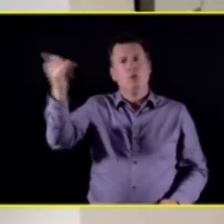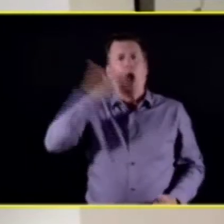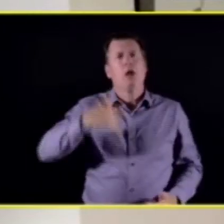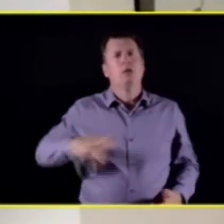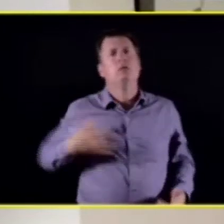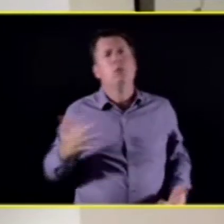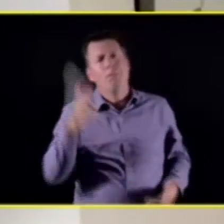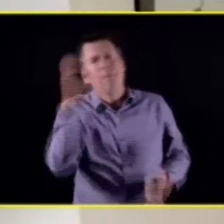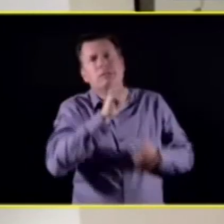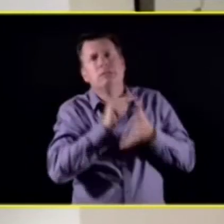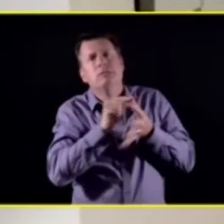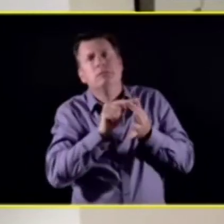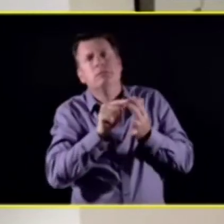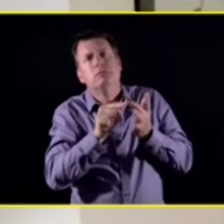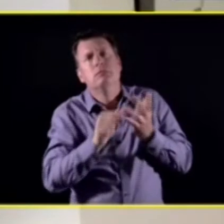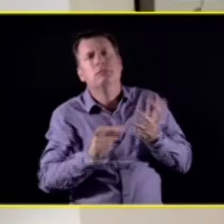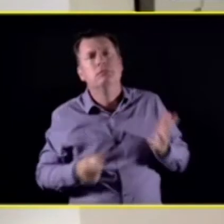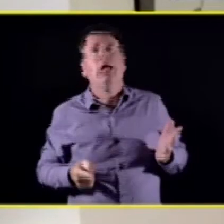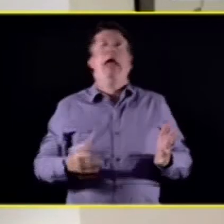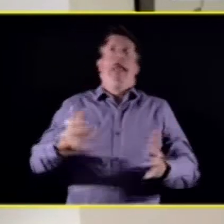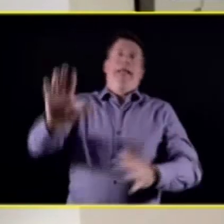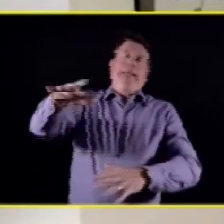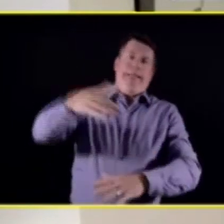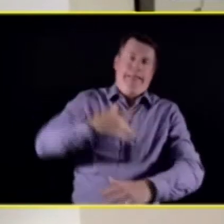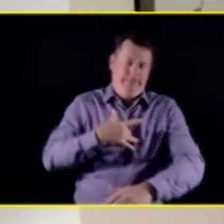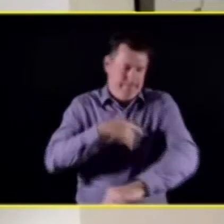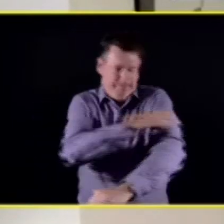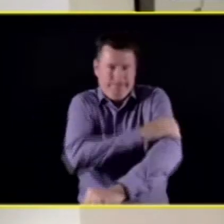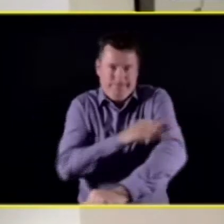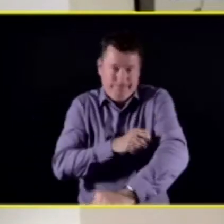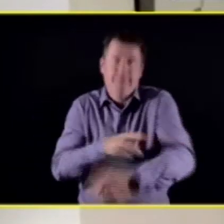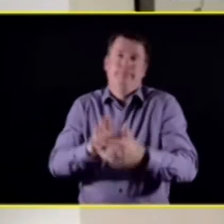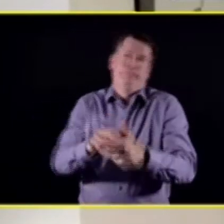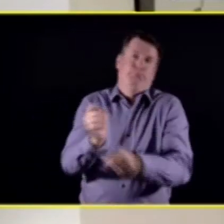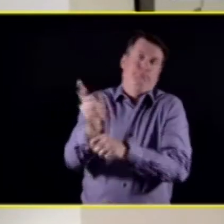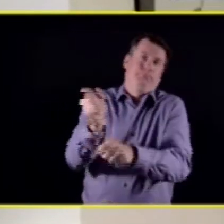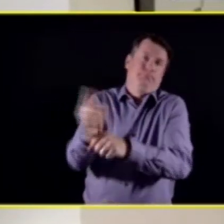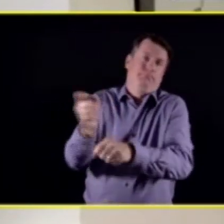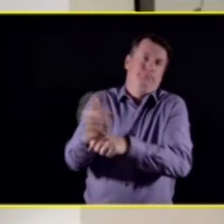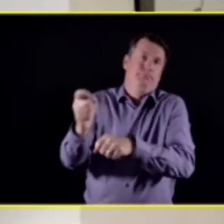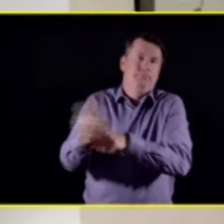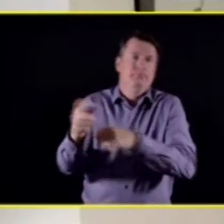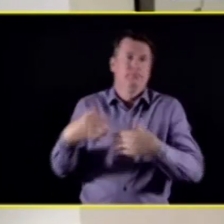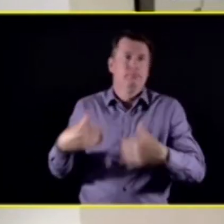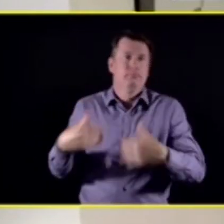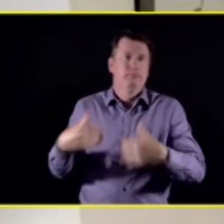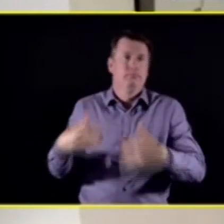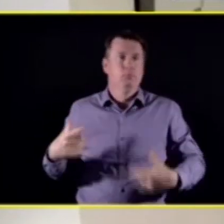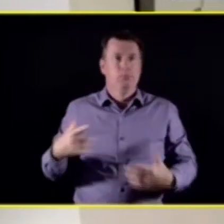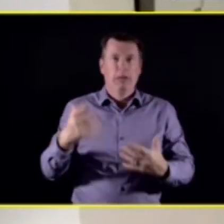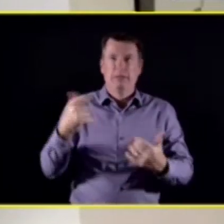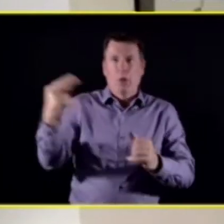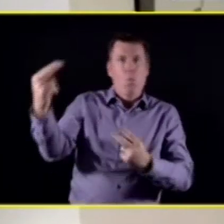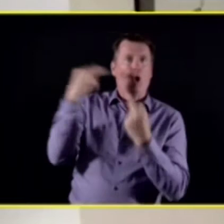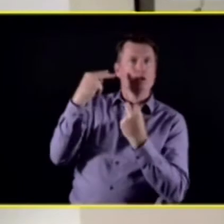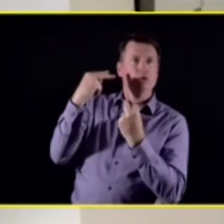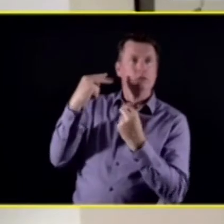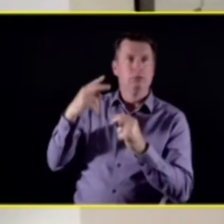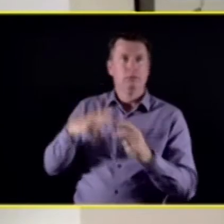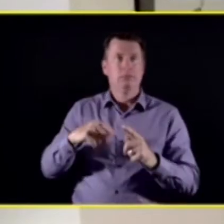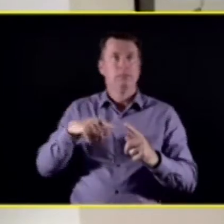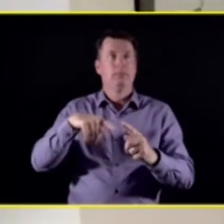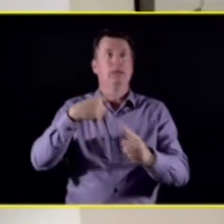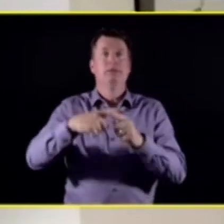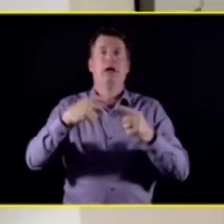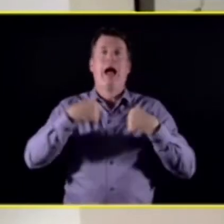can send an emergency message through. It's quite an impressive system and greatly